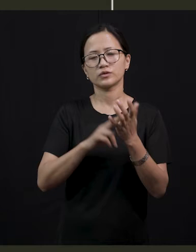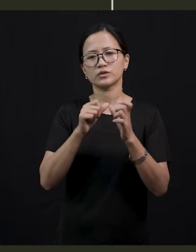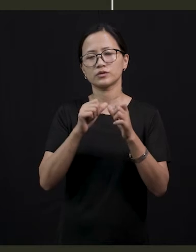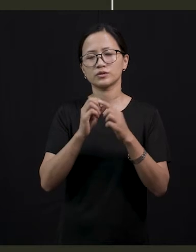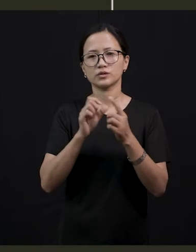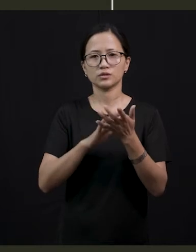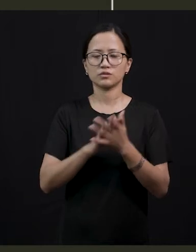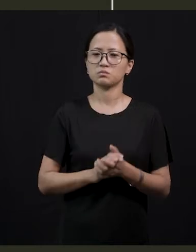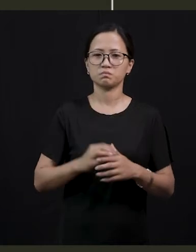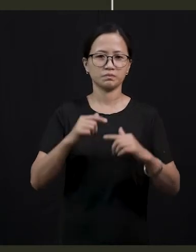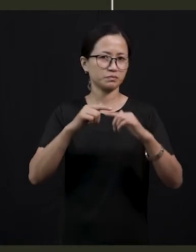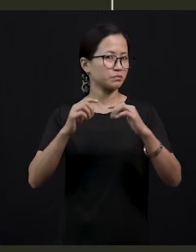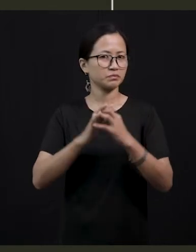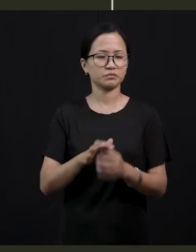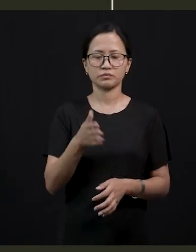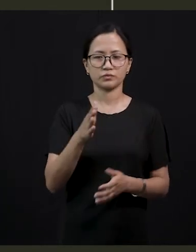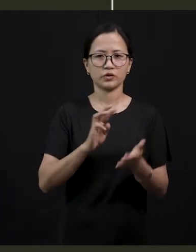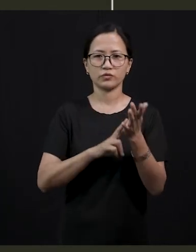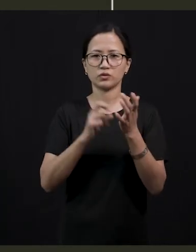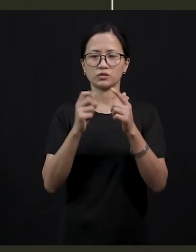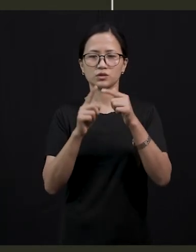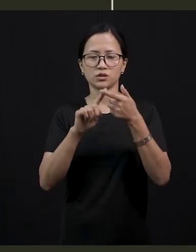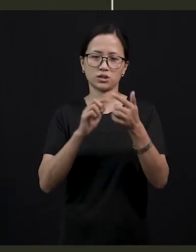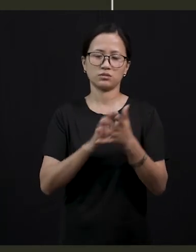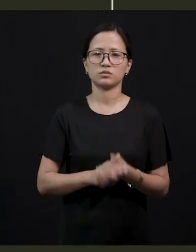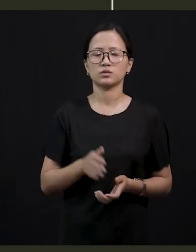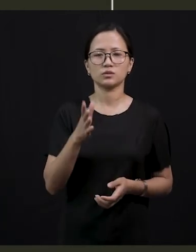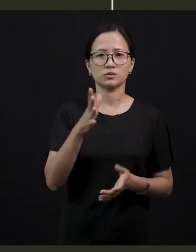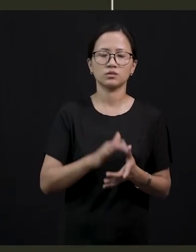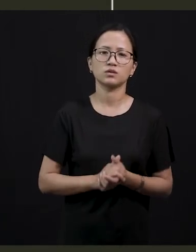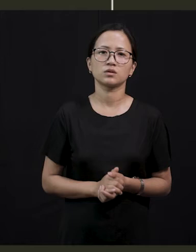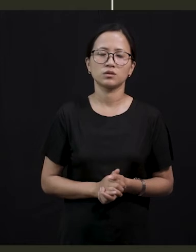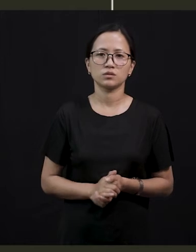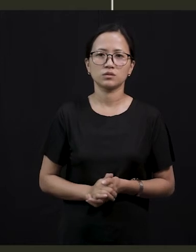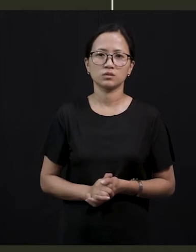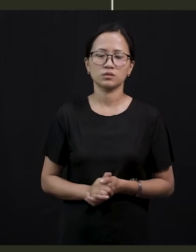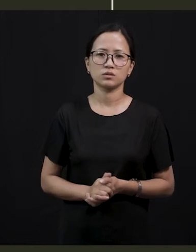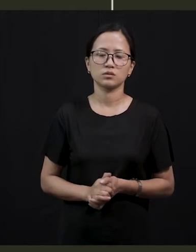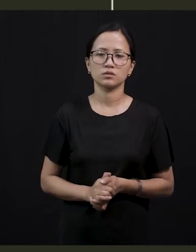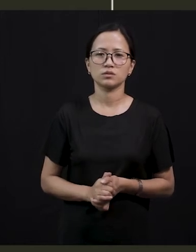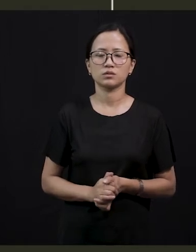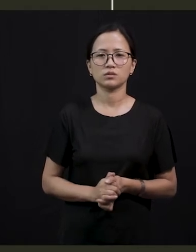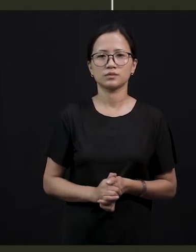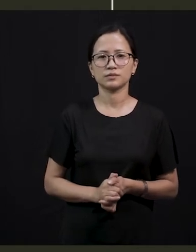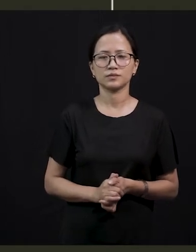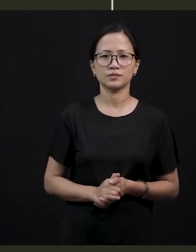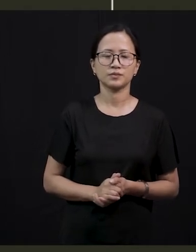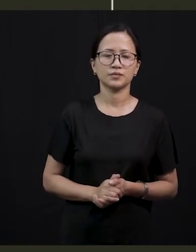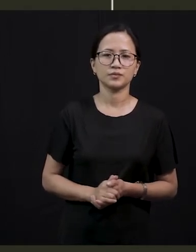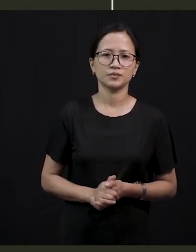we are not voting. So it is only in the assembly that we vote, not in the council. Vidhan Parishad is the